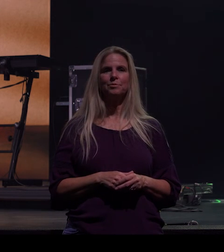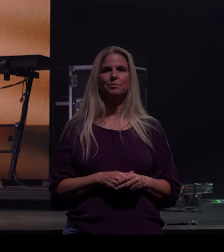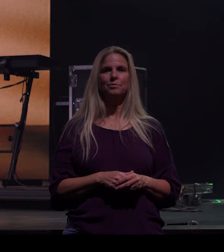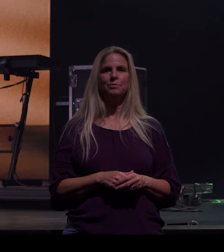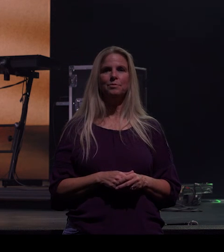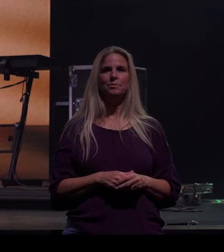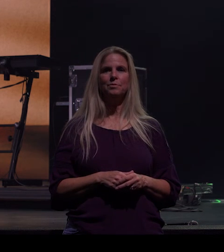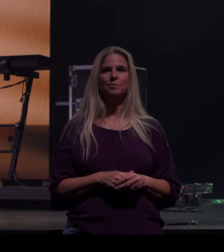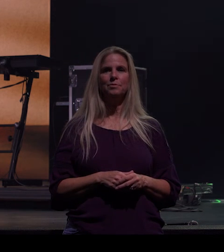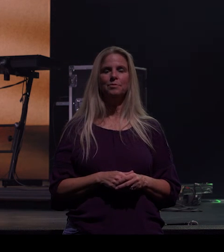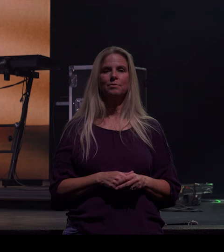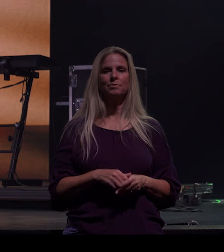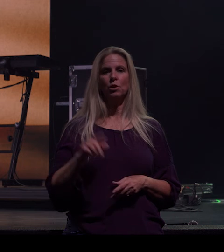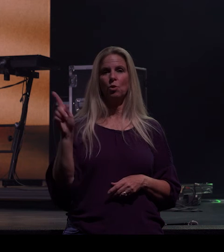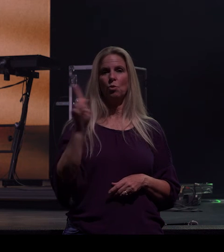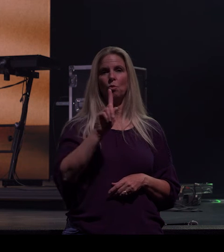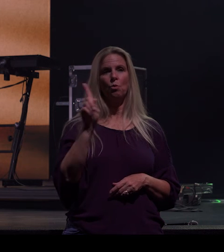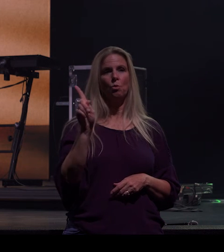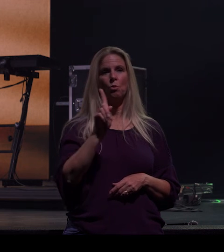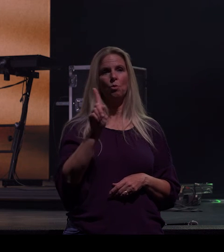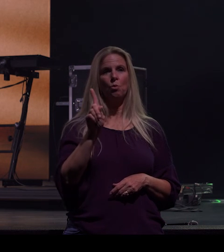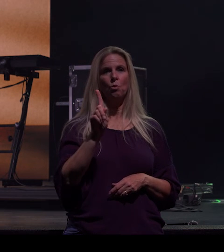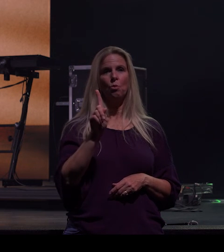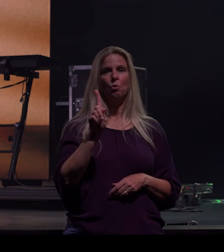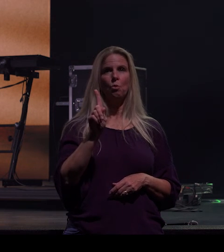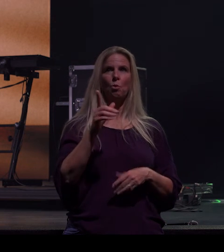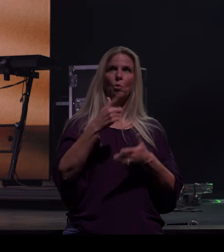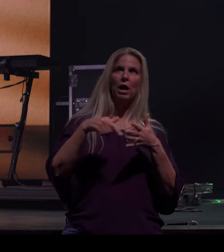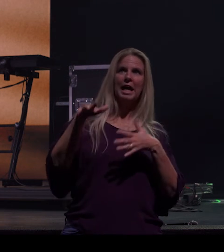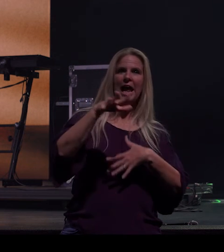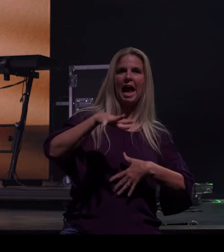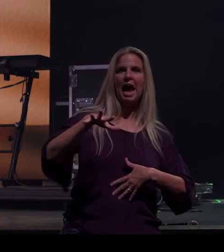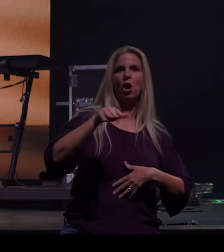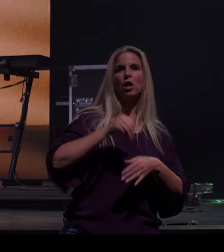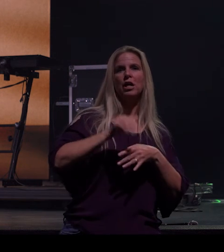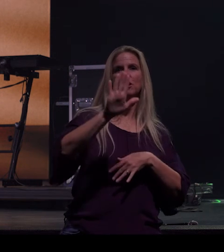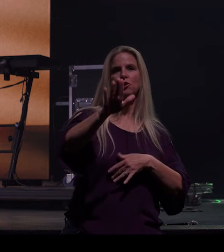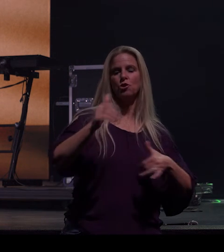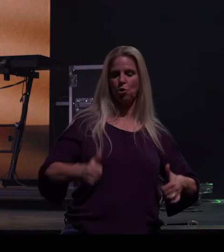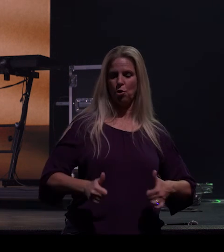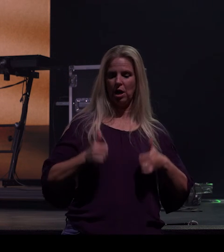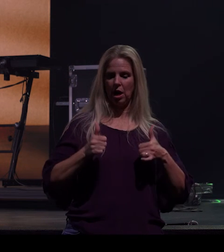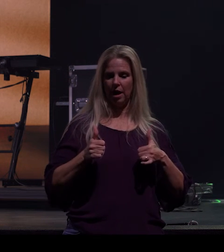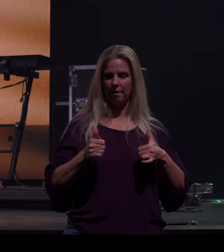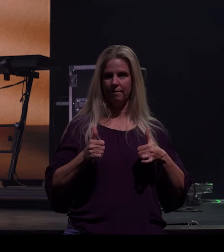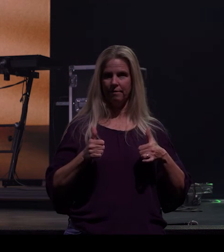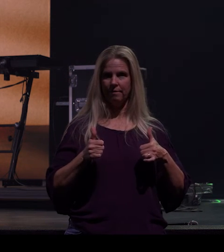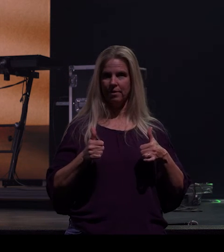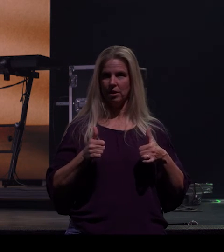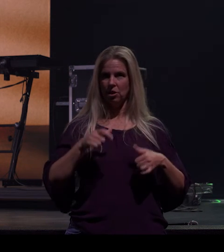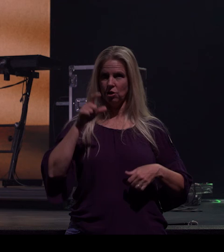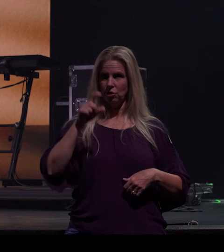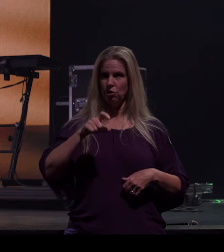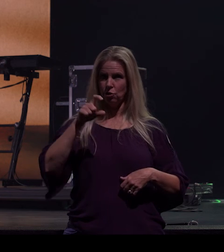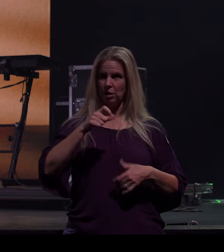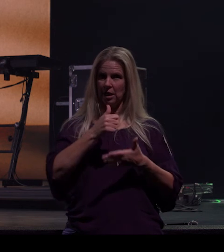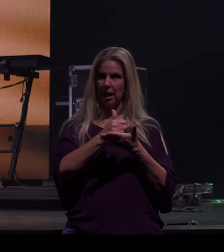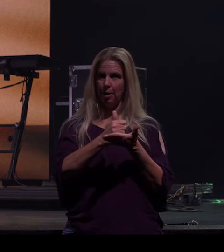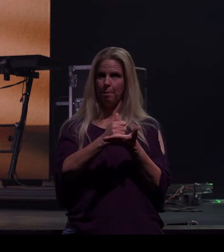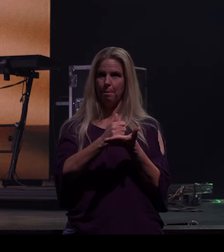Where do you need some advice? Like what area of your life right now do you need some